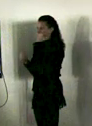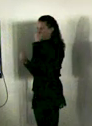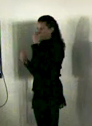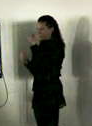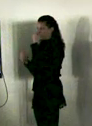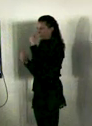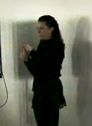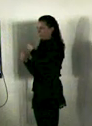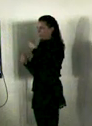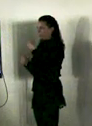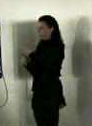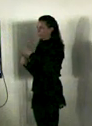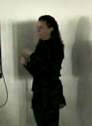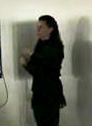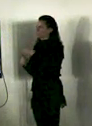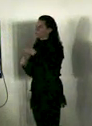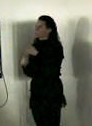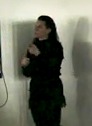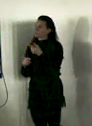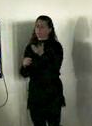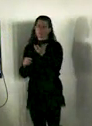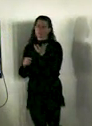is, what do you think would